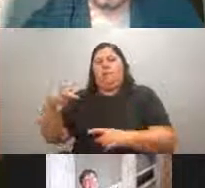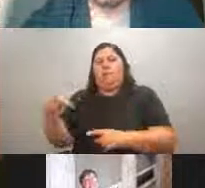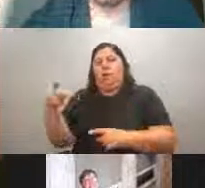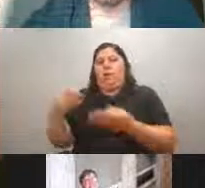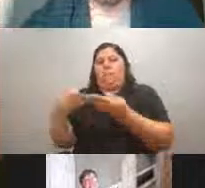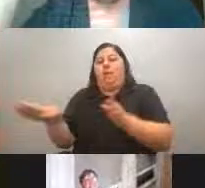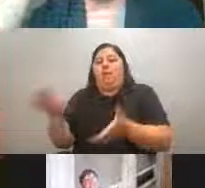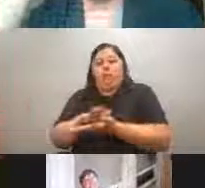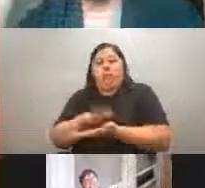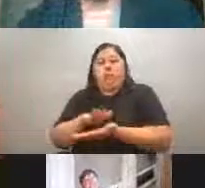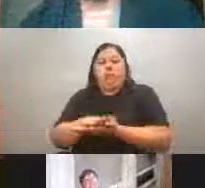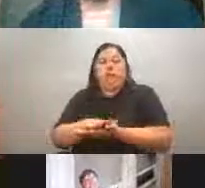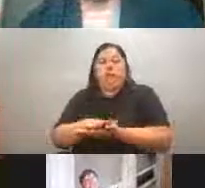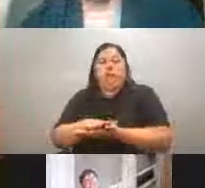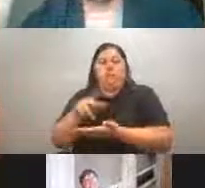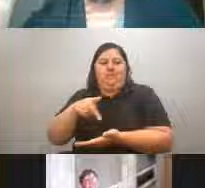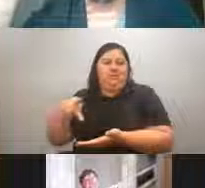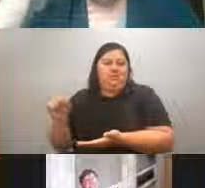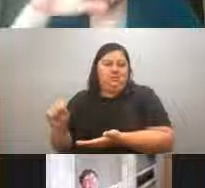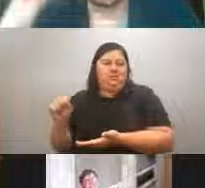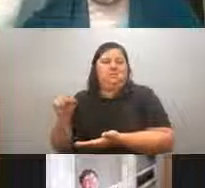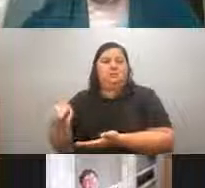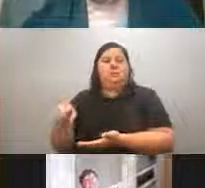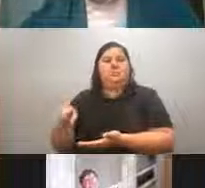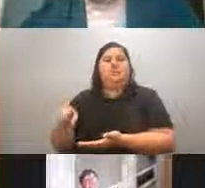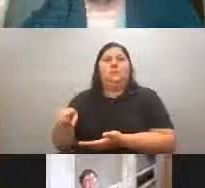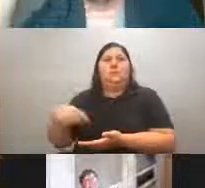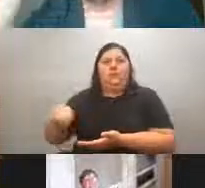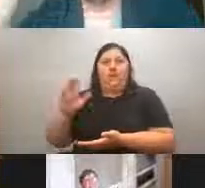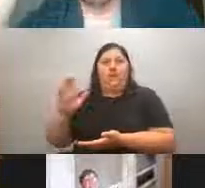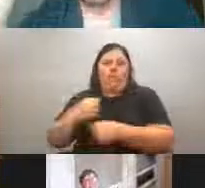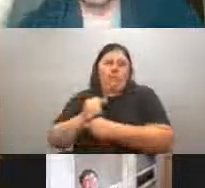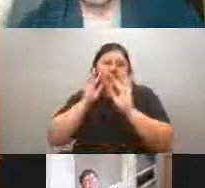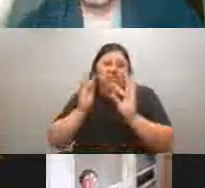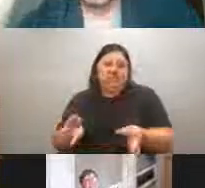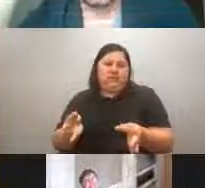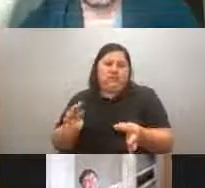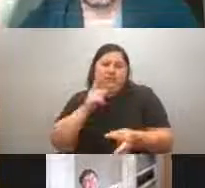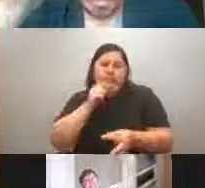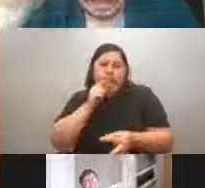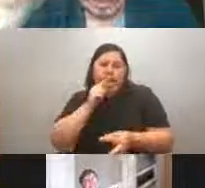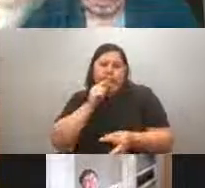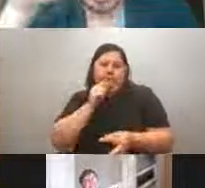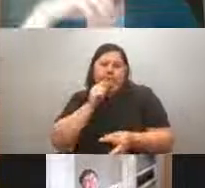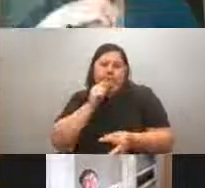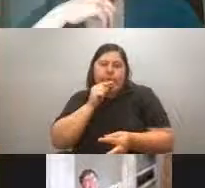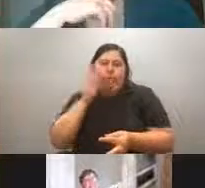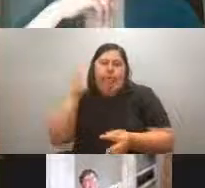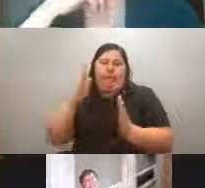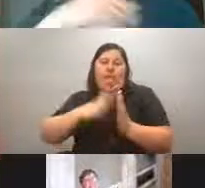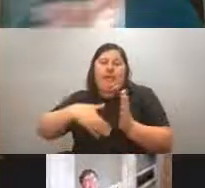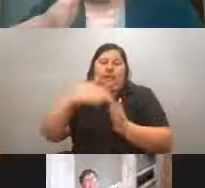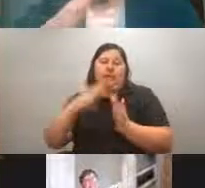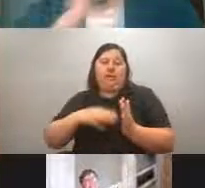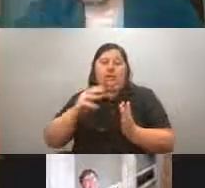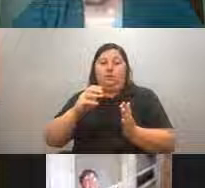And they are going to be making that decision of who ultimately is painting the mural. It